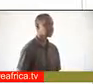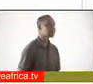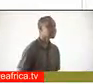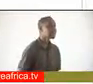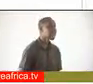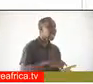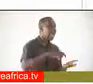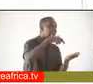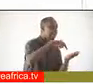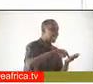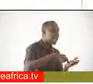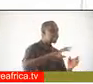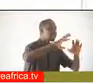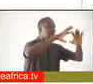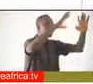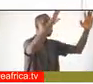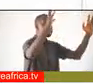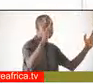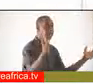it has a main body